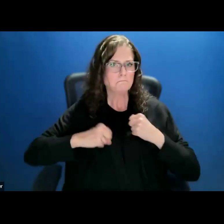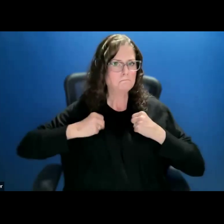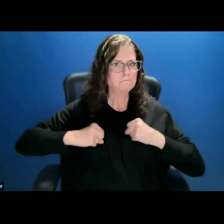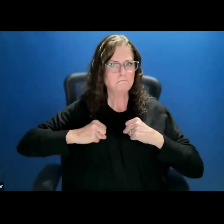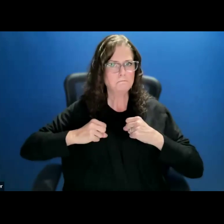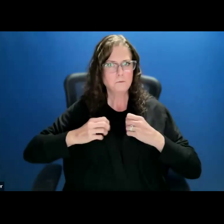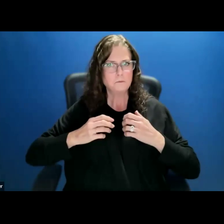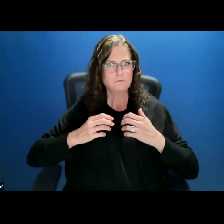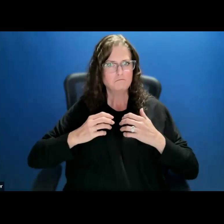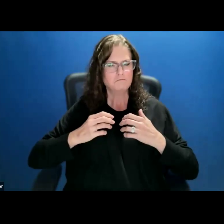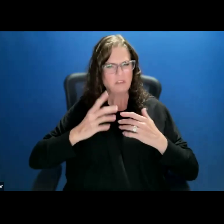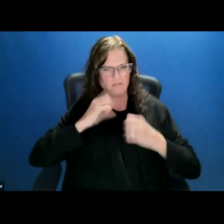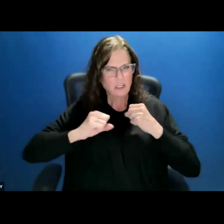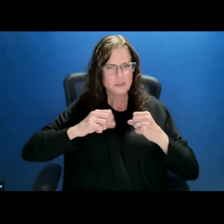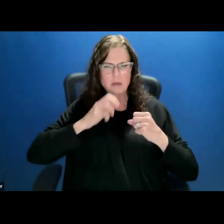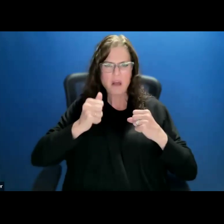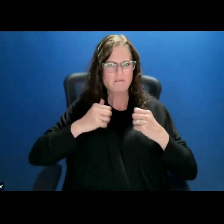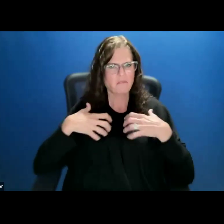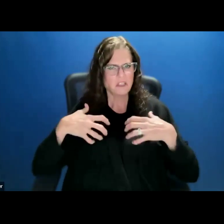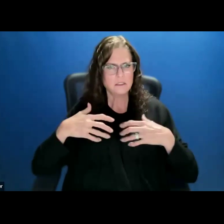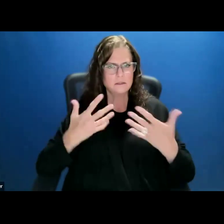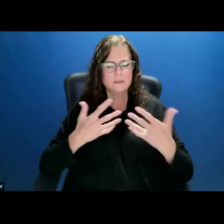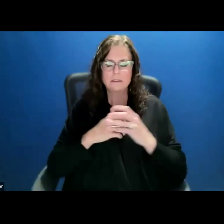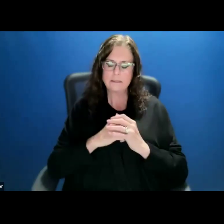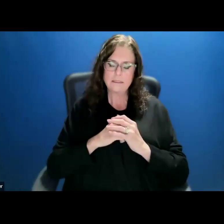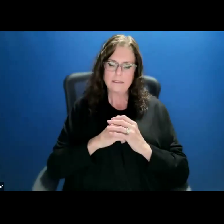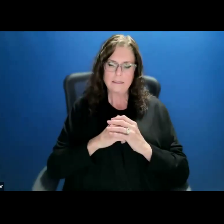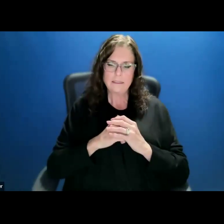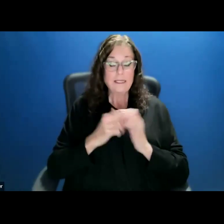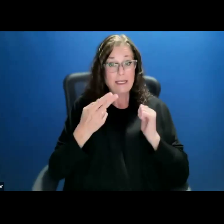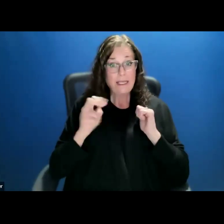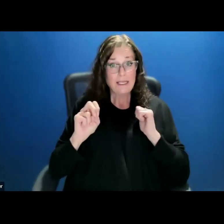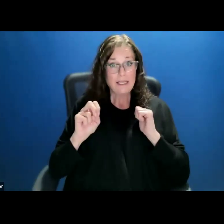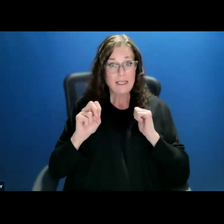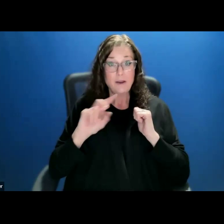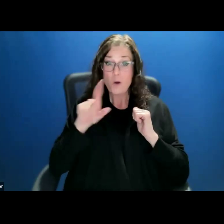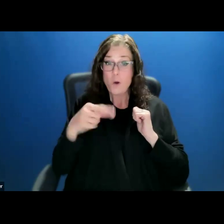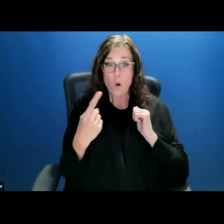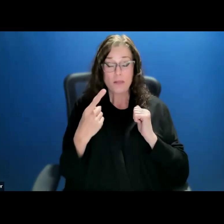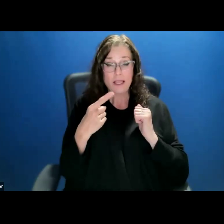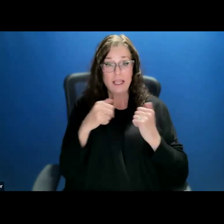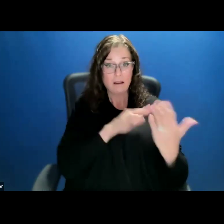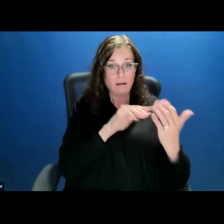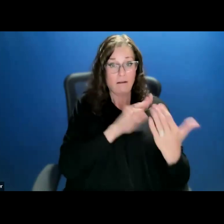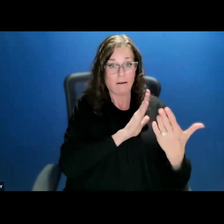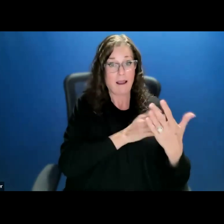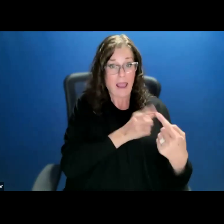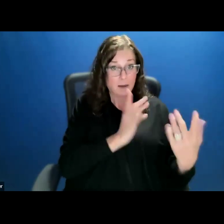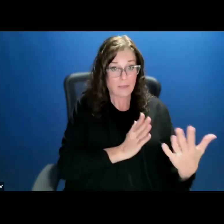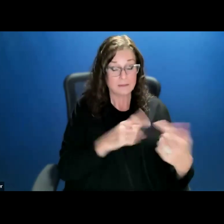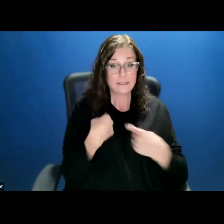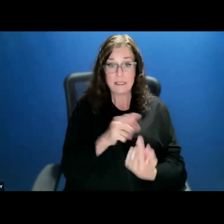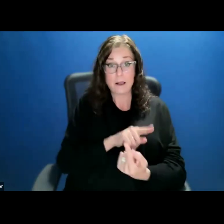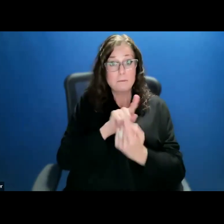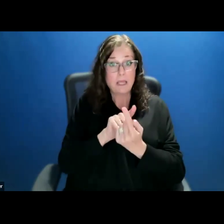I'm fierce, not fluffy. And he's only running into foes until he